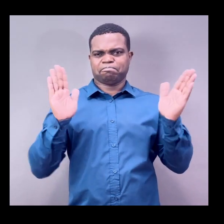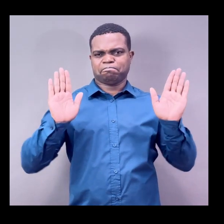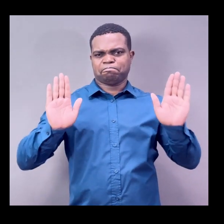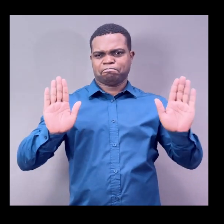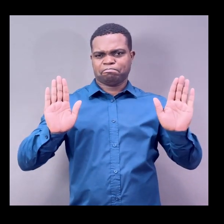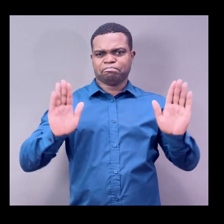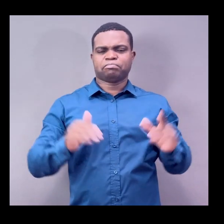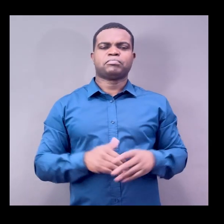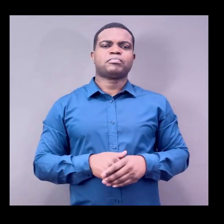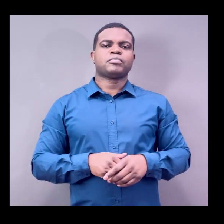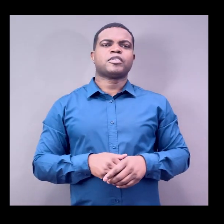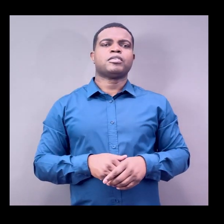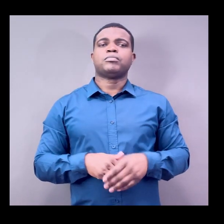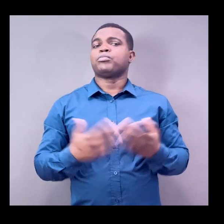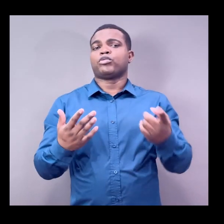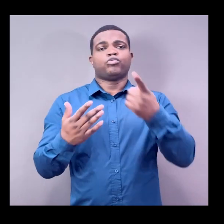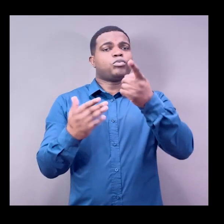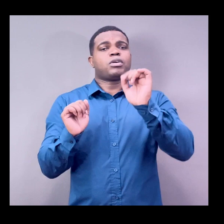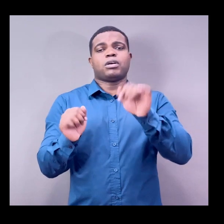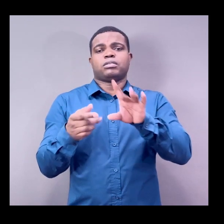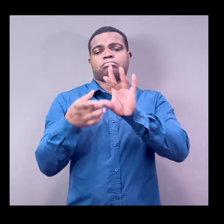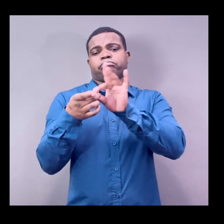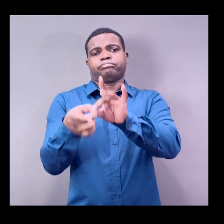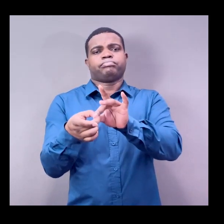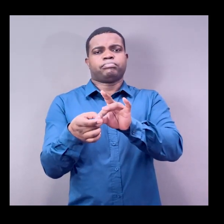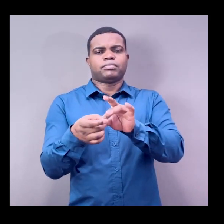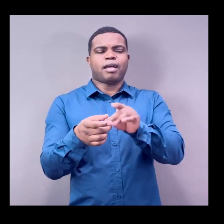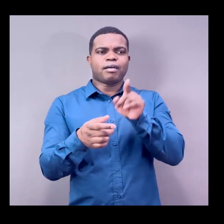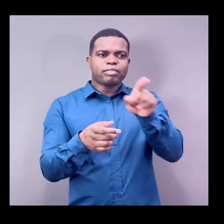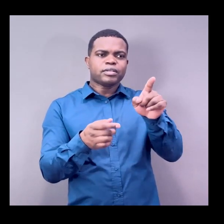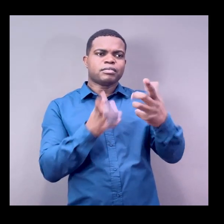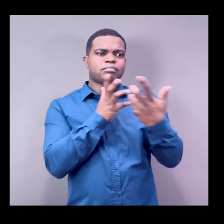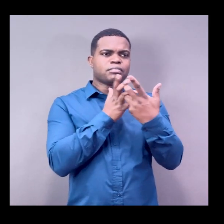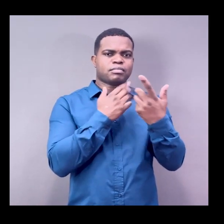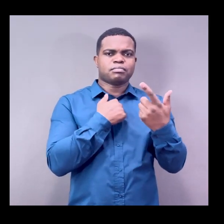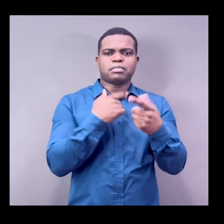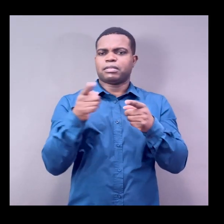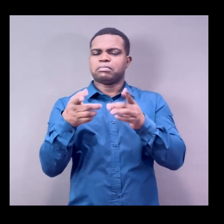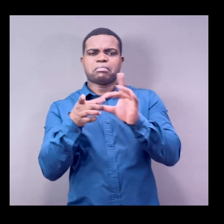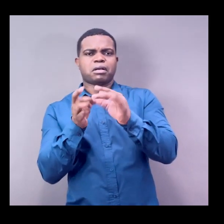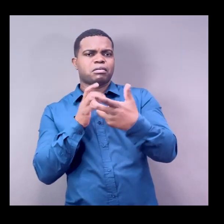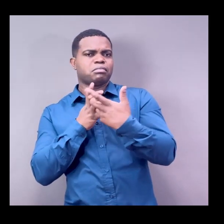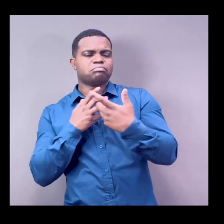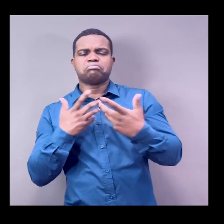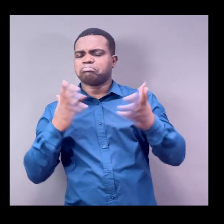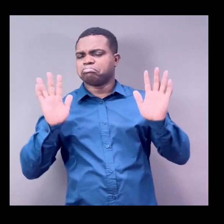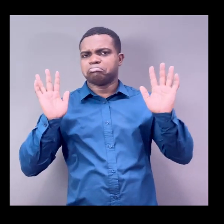to whatever that works for you. So you can see description,